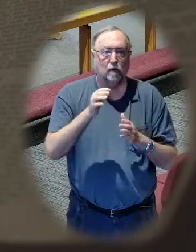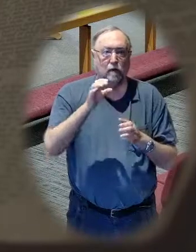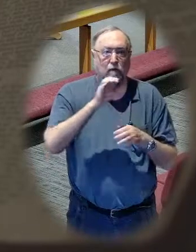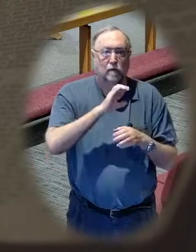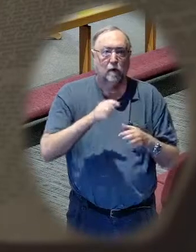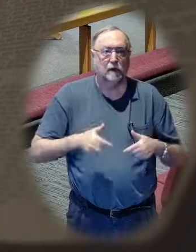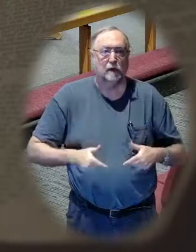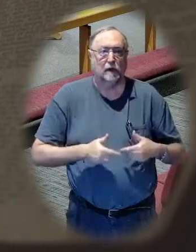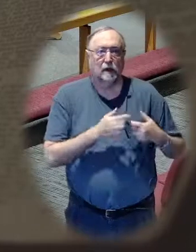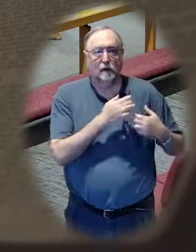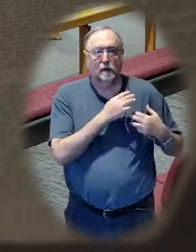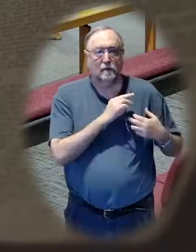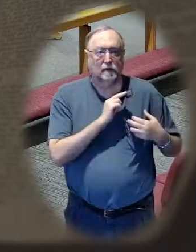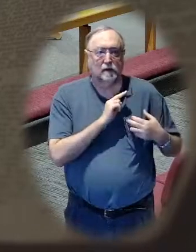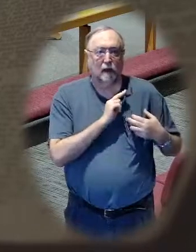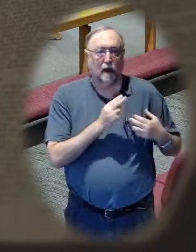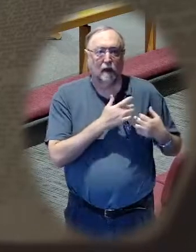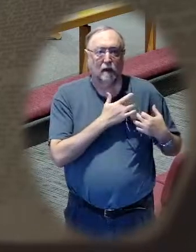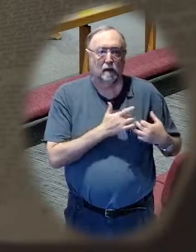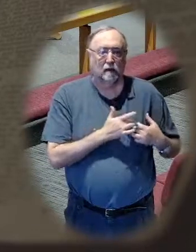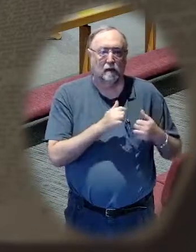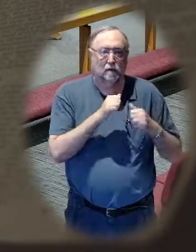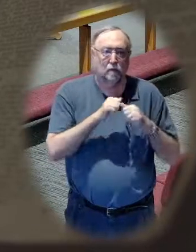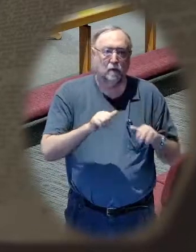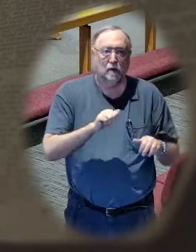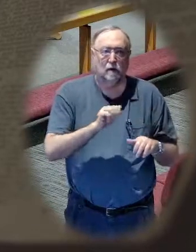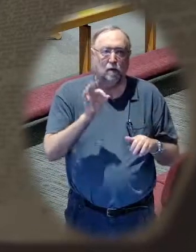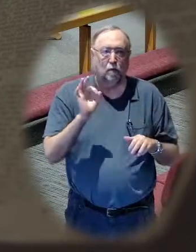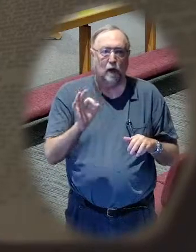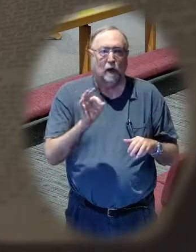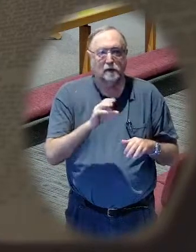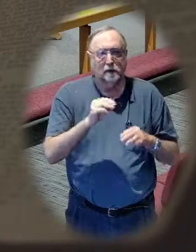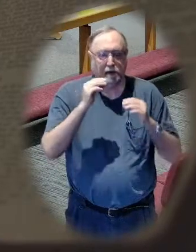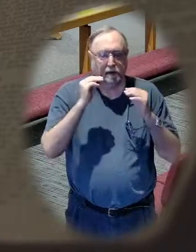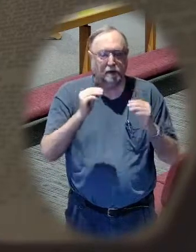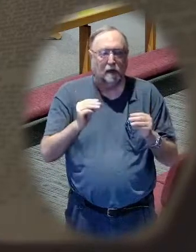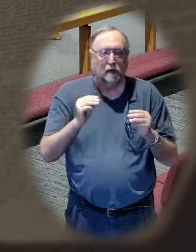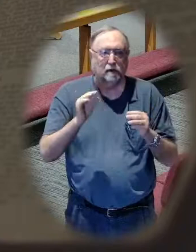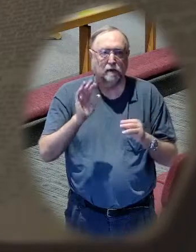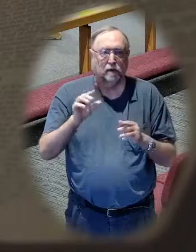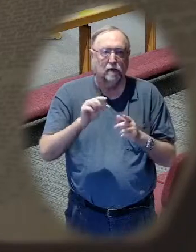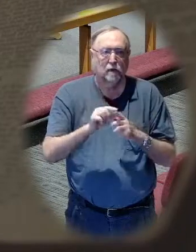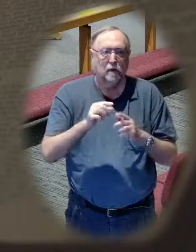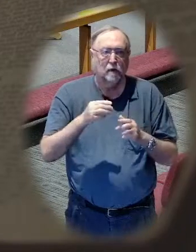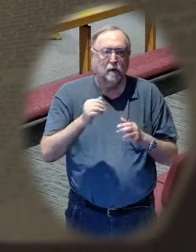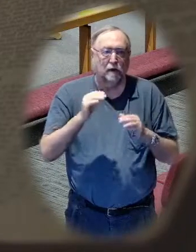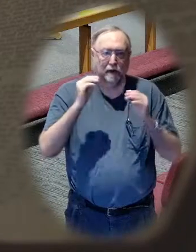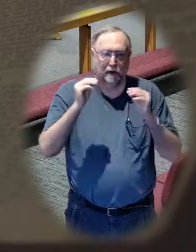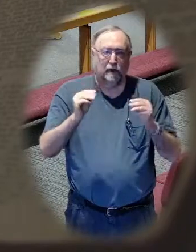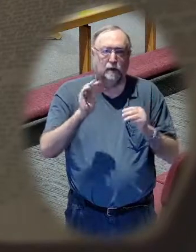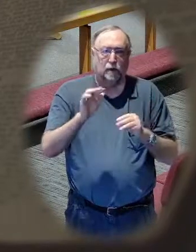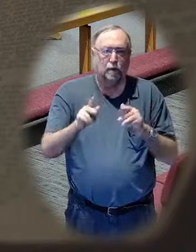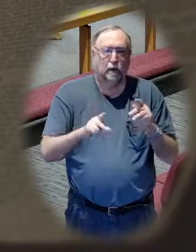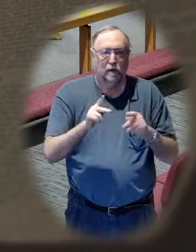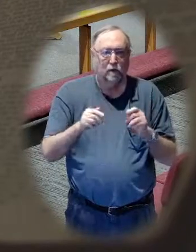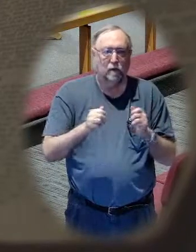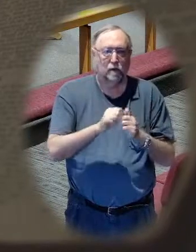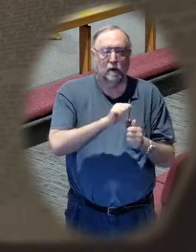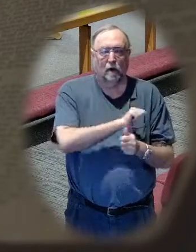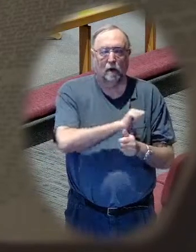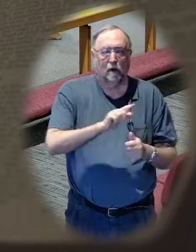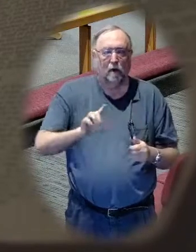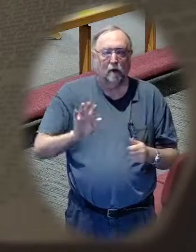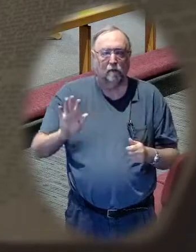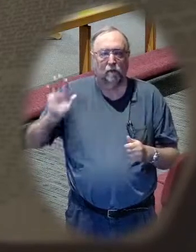us. Bless all pastors and teachers of Your Word, that they would teach and admonish Your people with all of Your wisdom, so